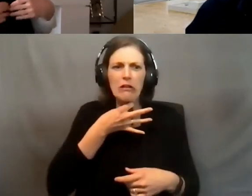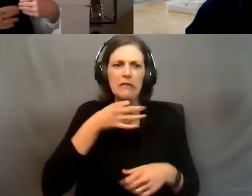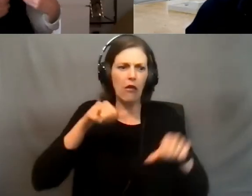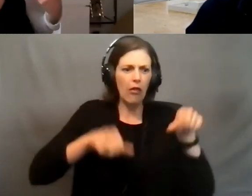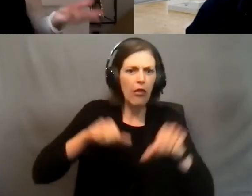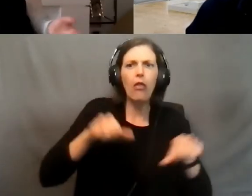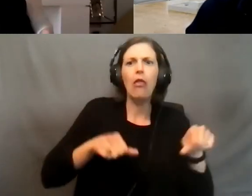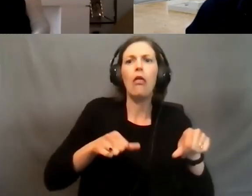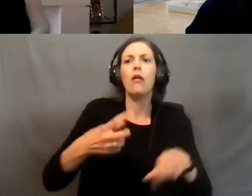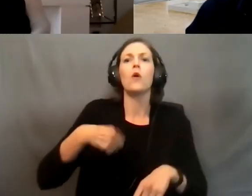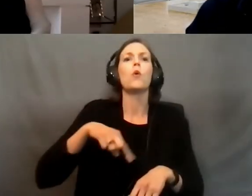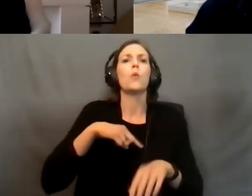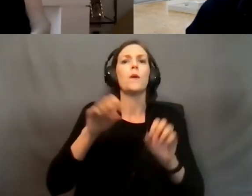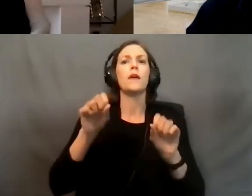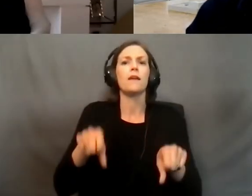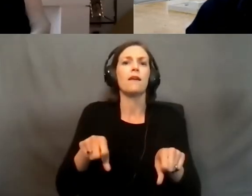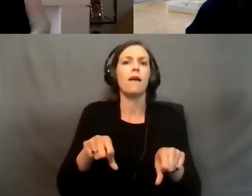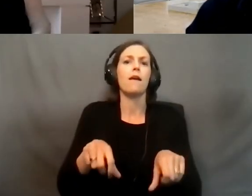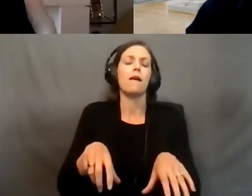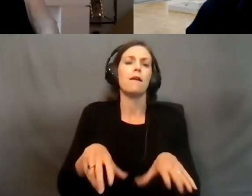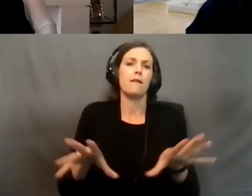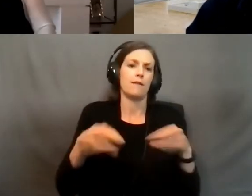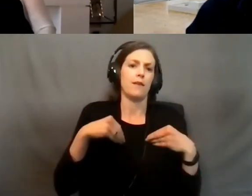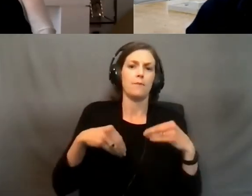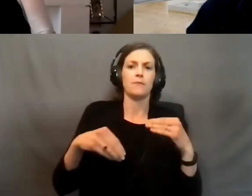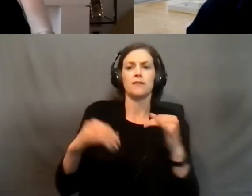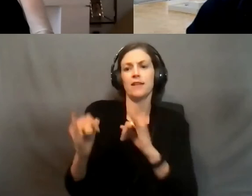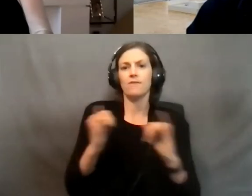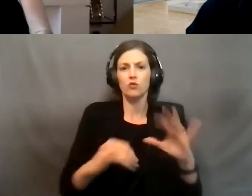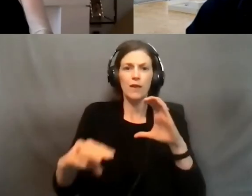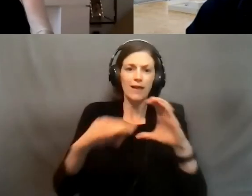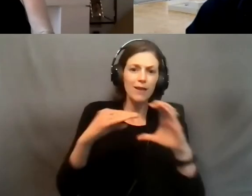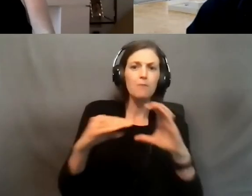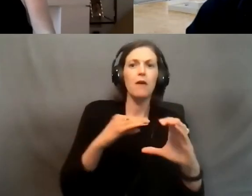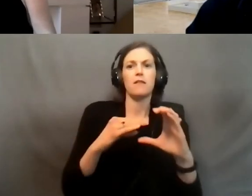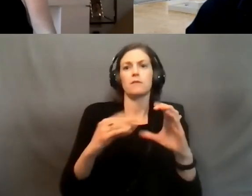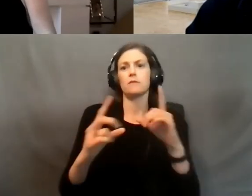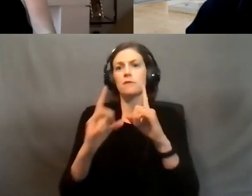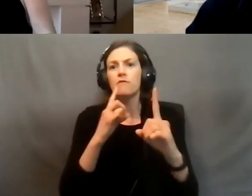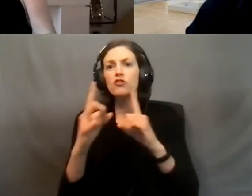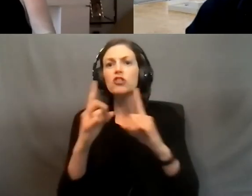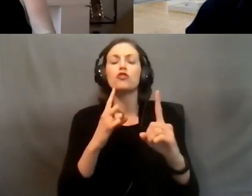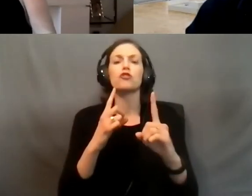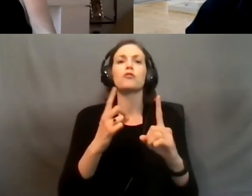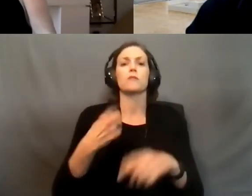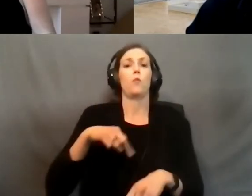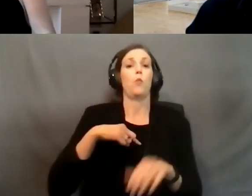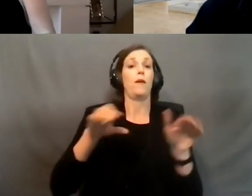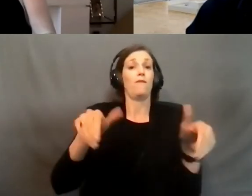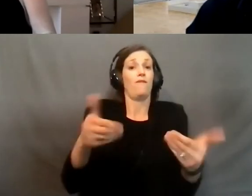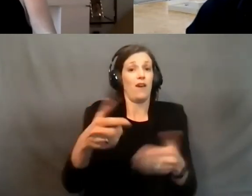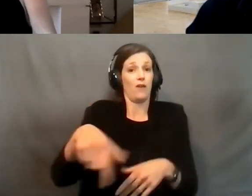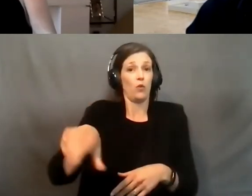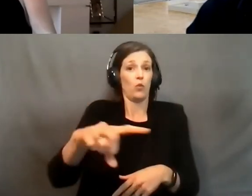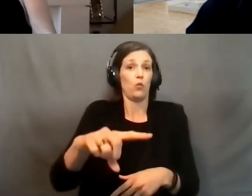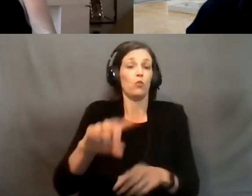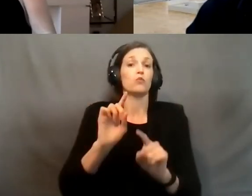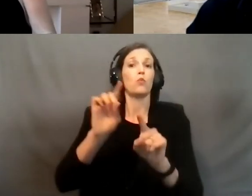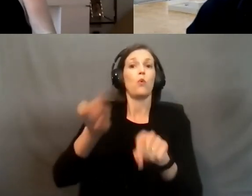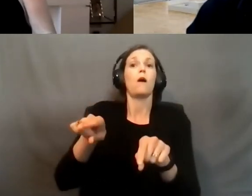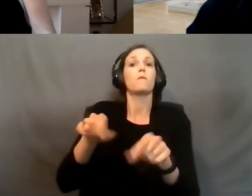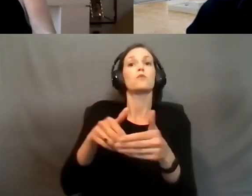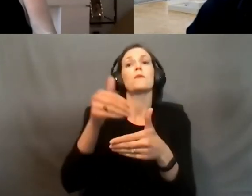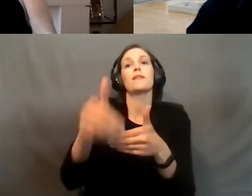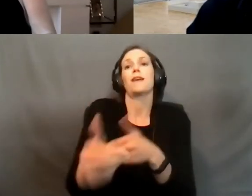we can take individual emails, individual discussions and conversations and we invite you to the next two